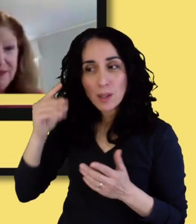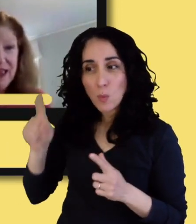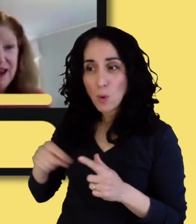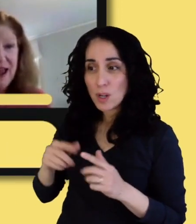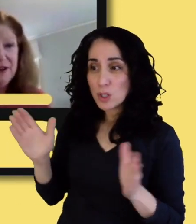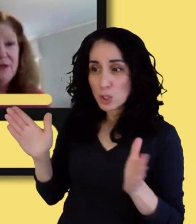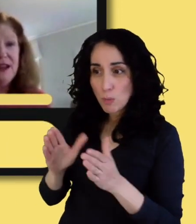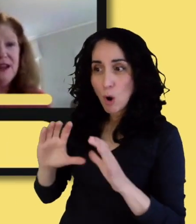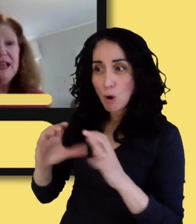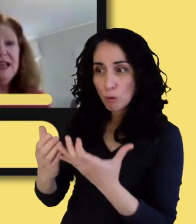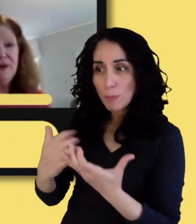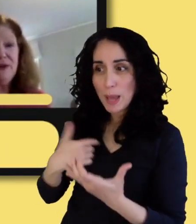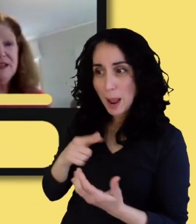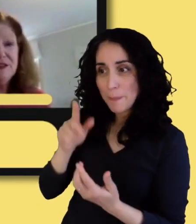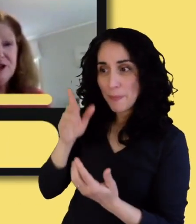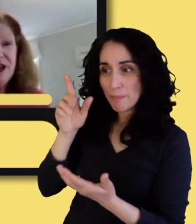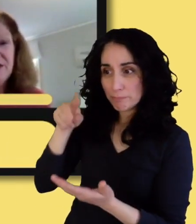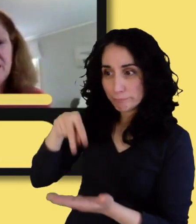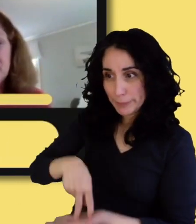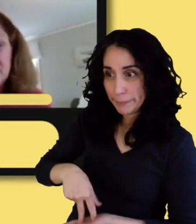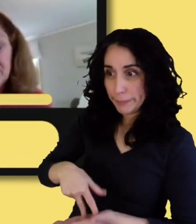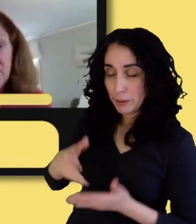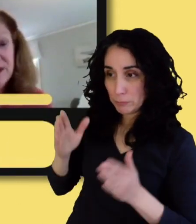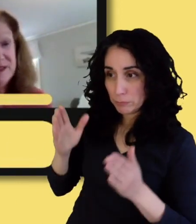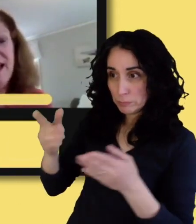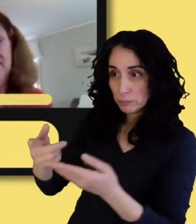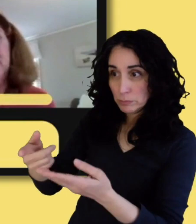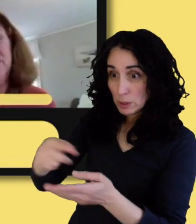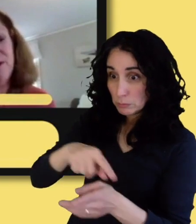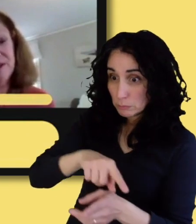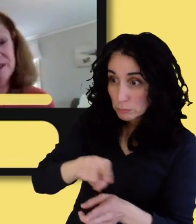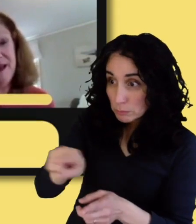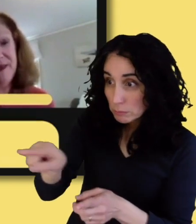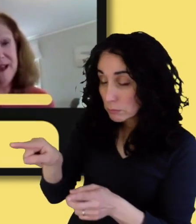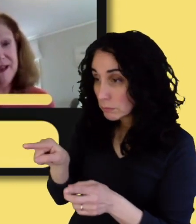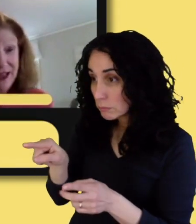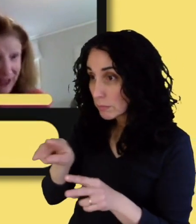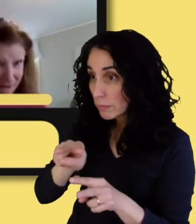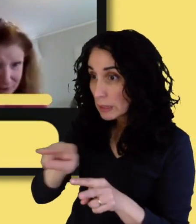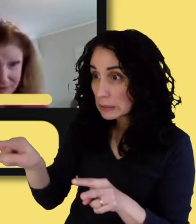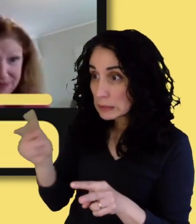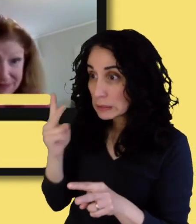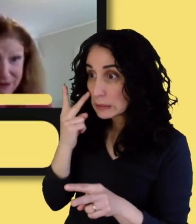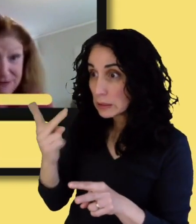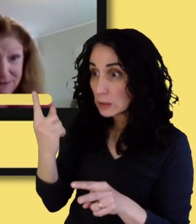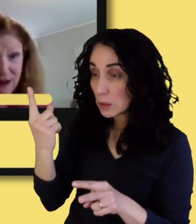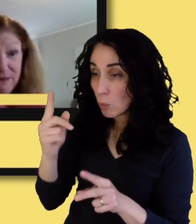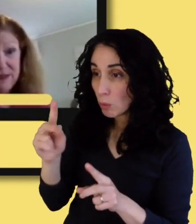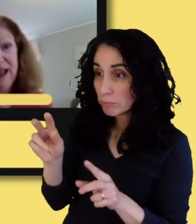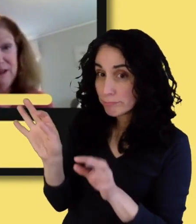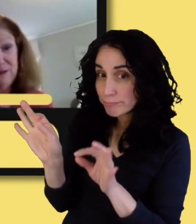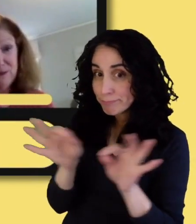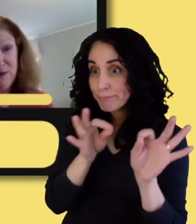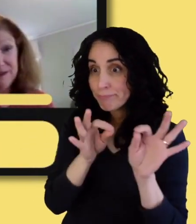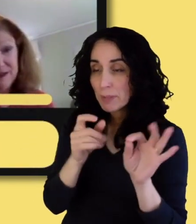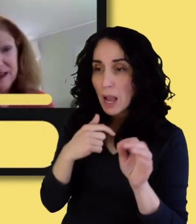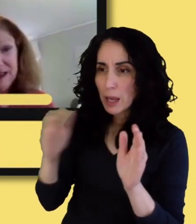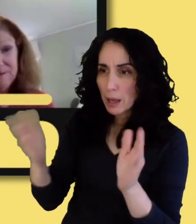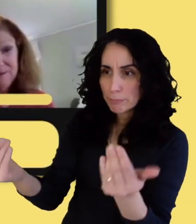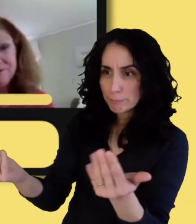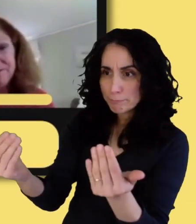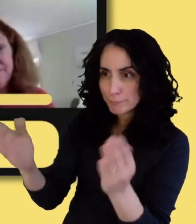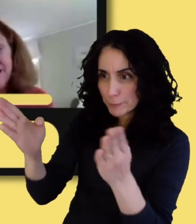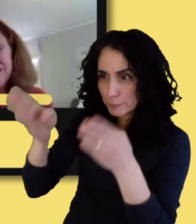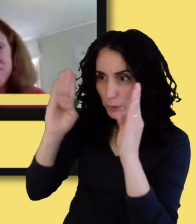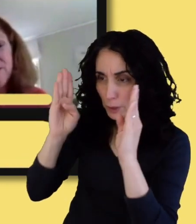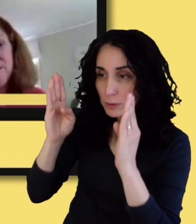with them. And I know that if there is a child that is losing focus, I can refocus them because they're right within that close